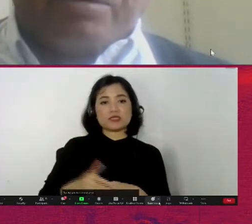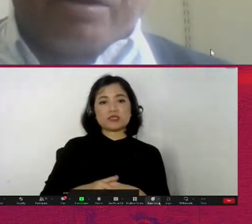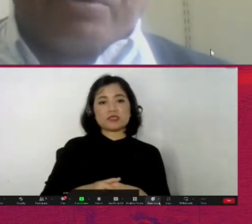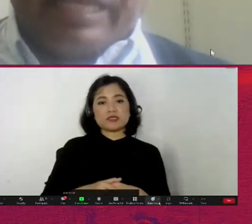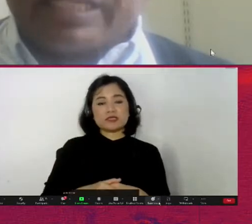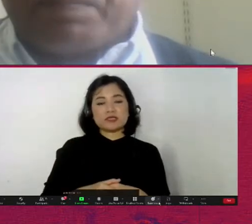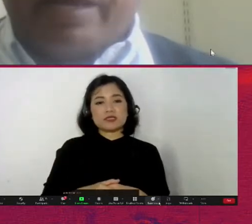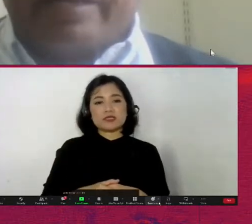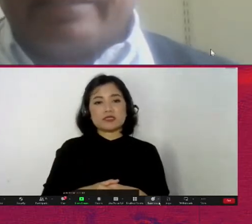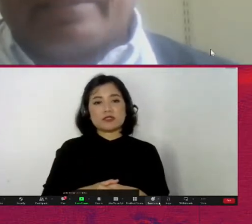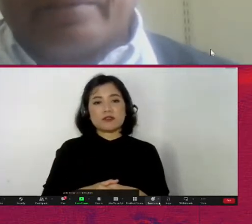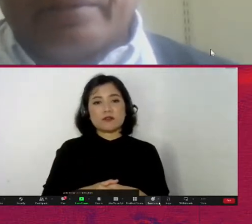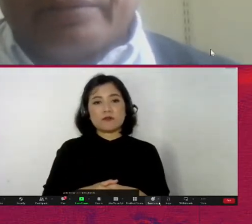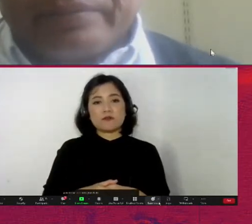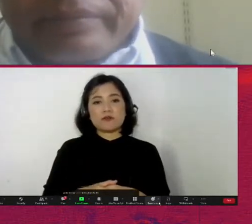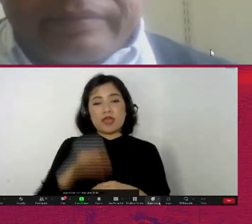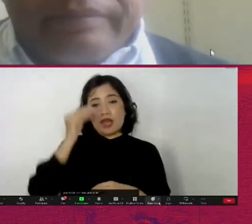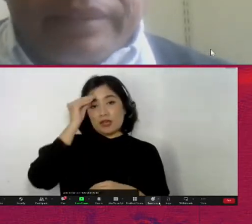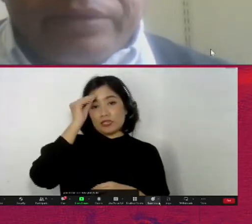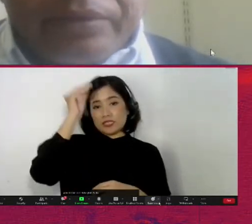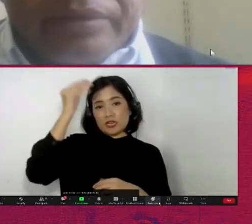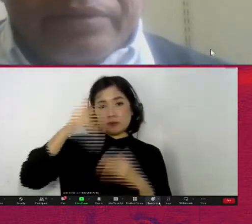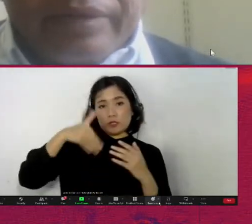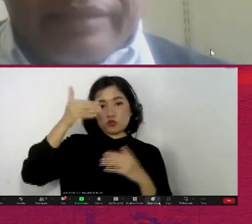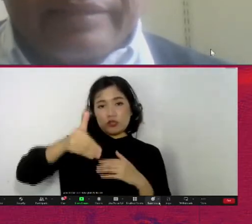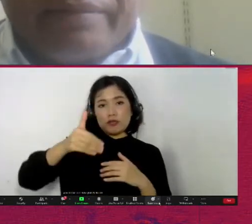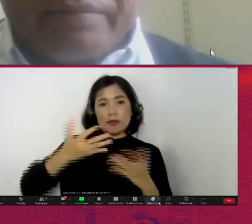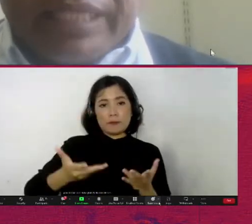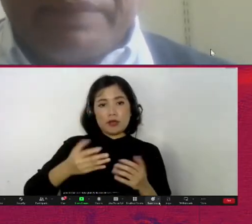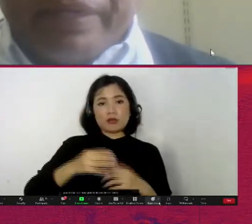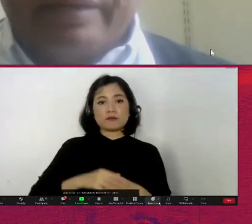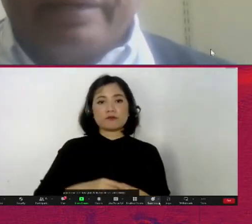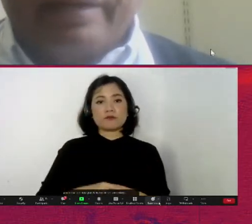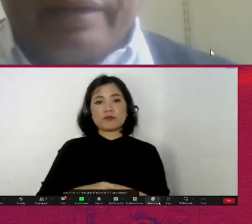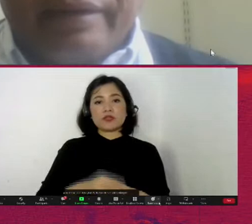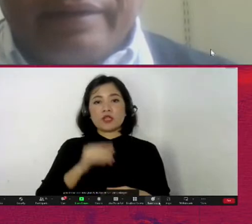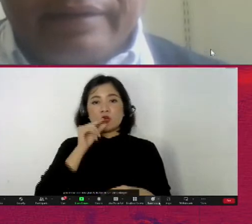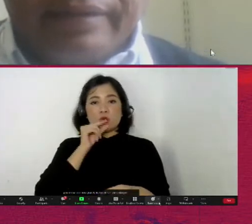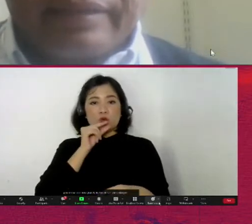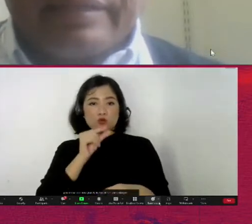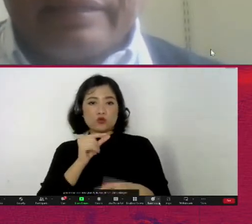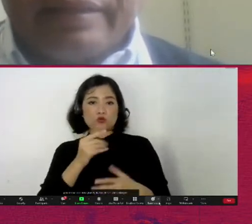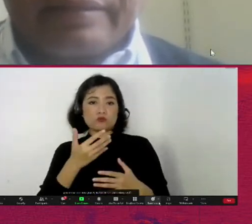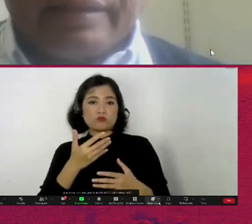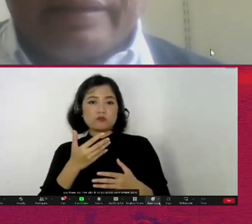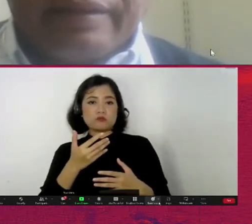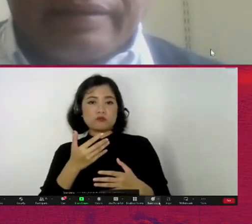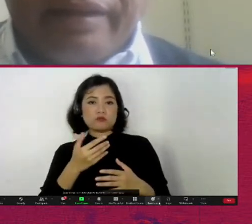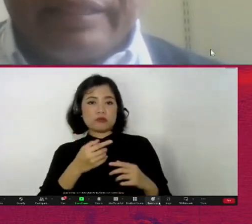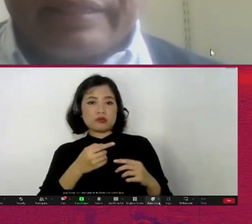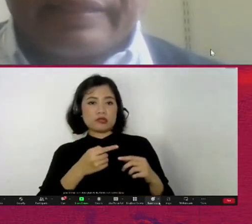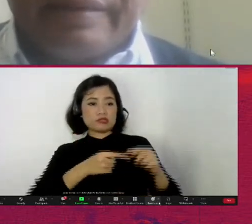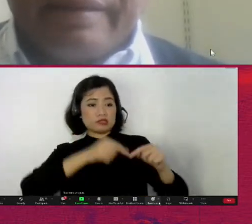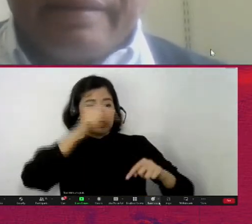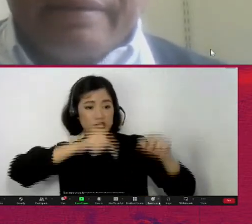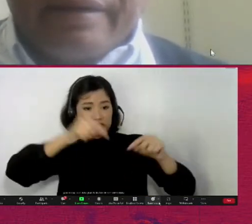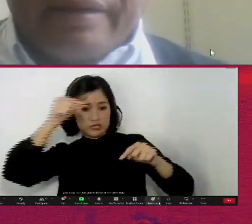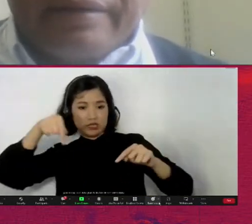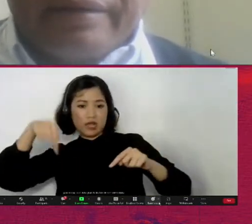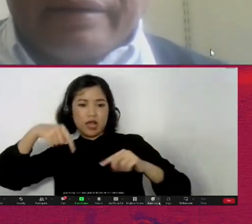you know, our next plan is to run some deeper statistics